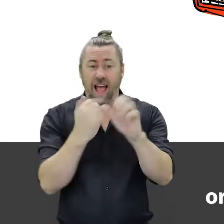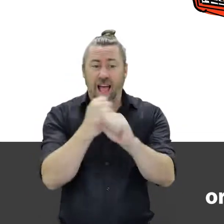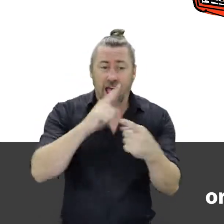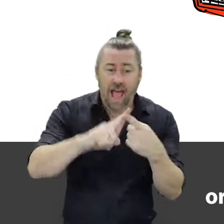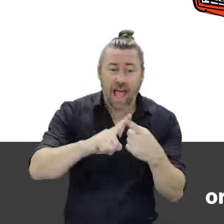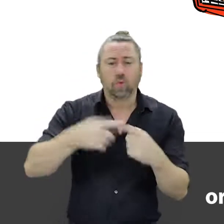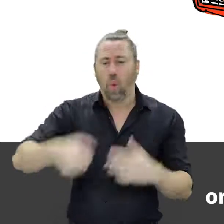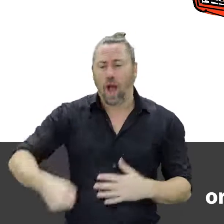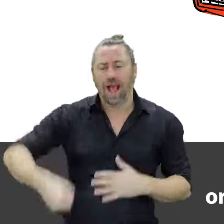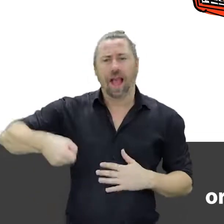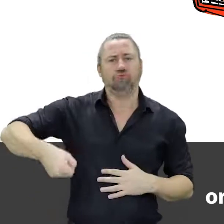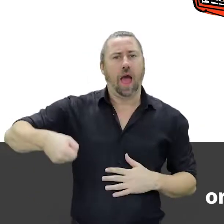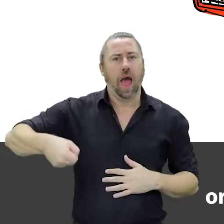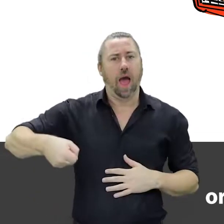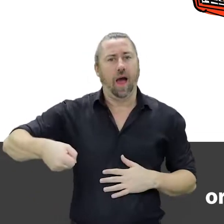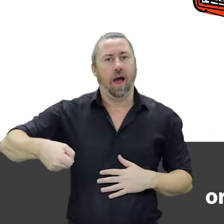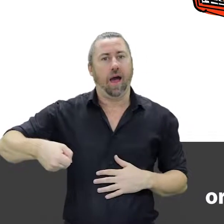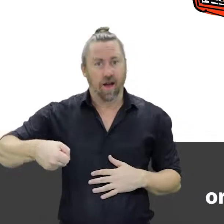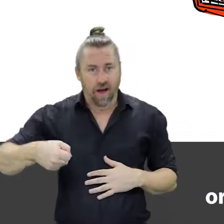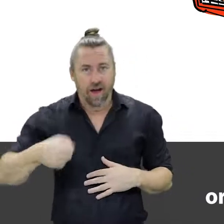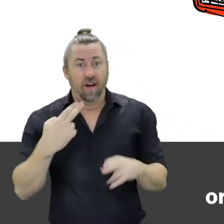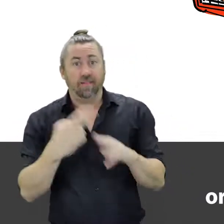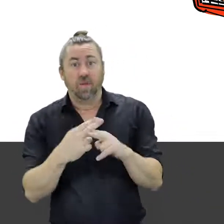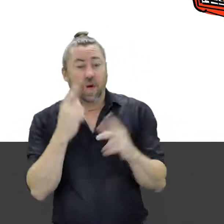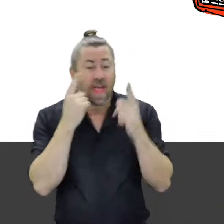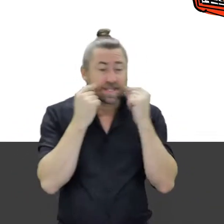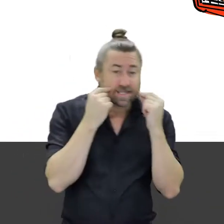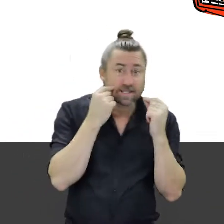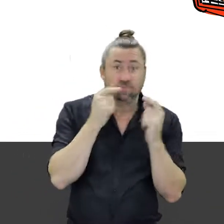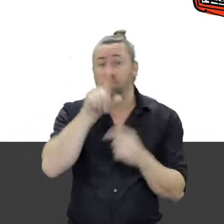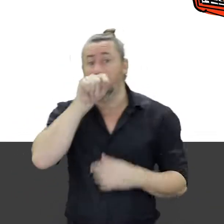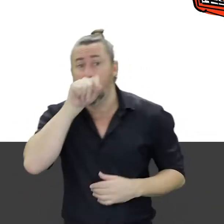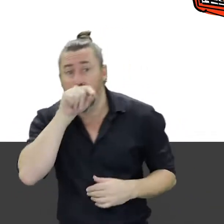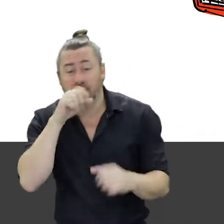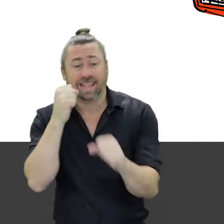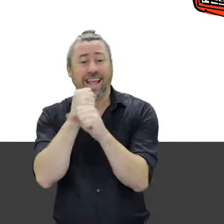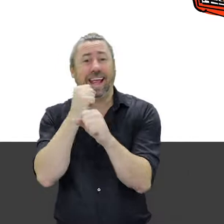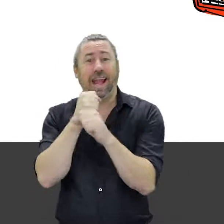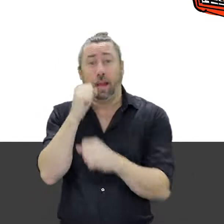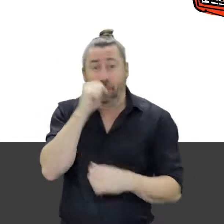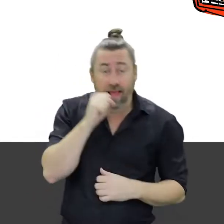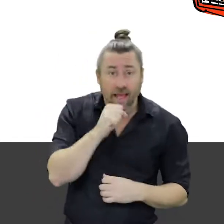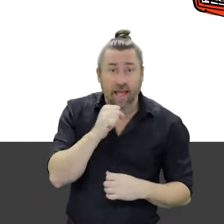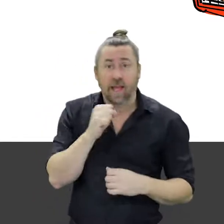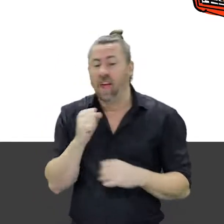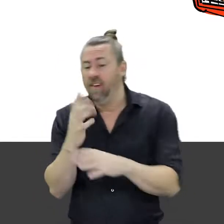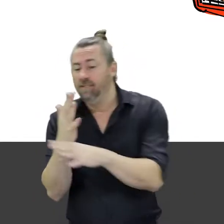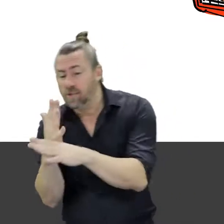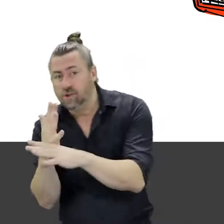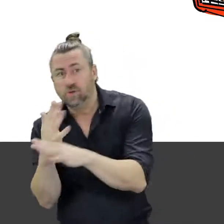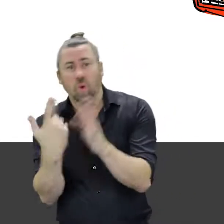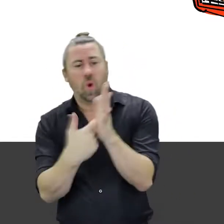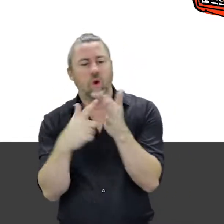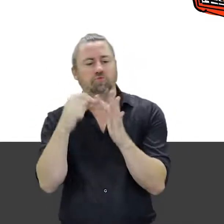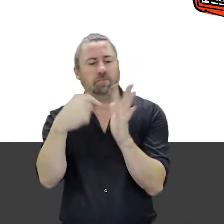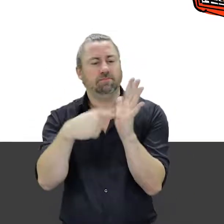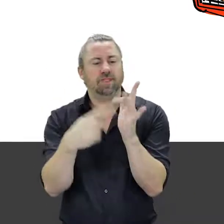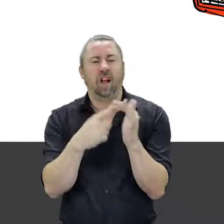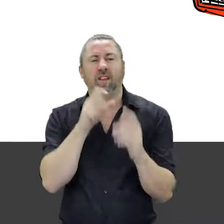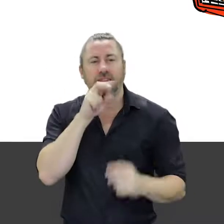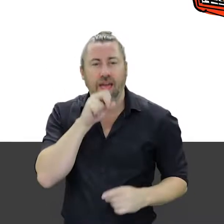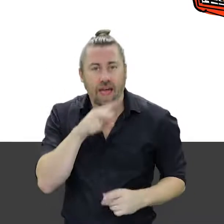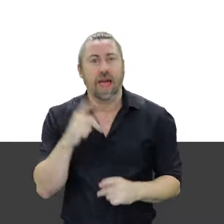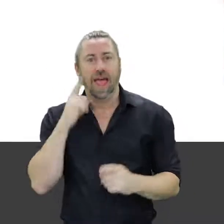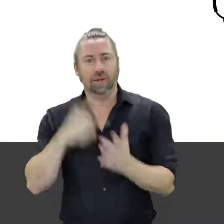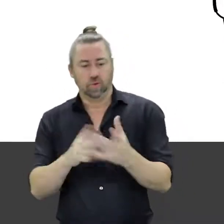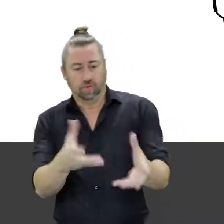or container for each small pet, including cats, birds, guinea pigs, fish, or reptiles, for transportation